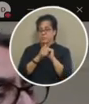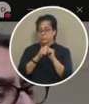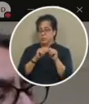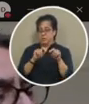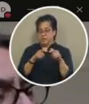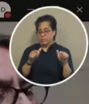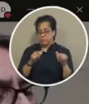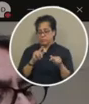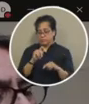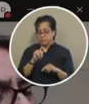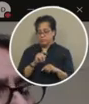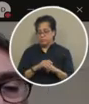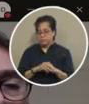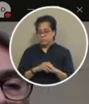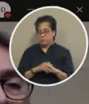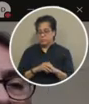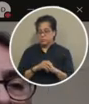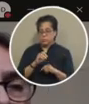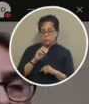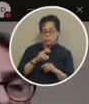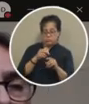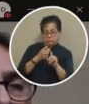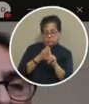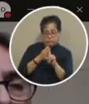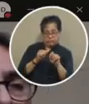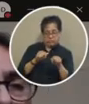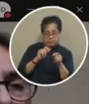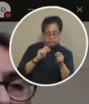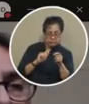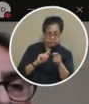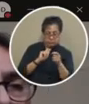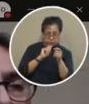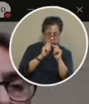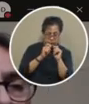Neiman? Or are you going to add it on?